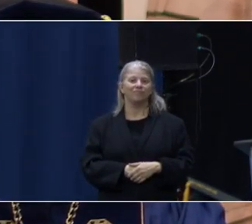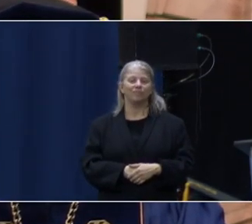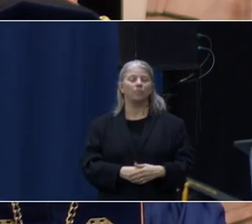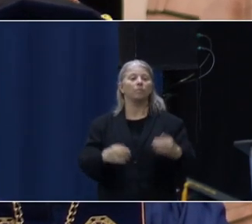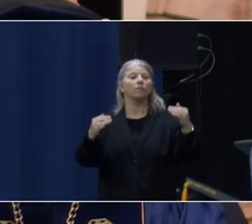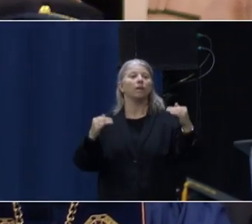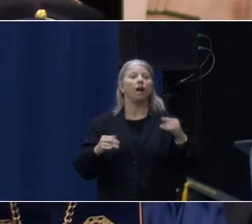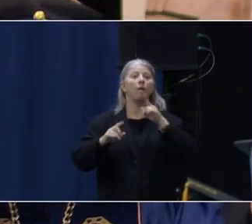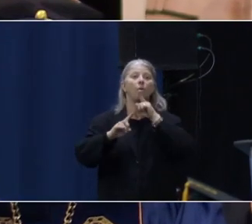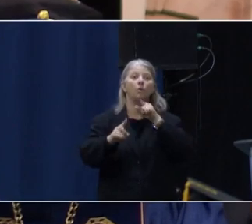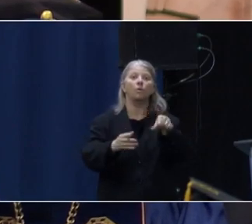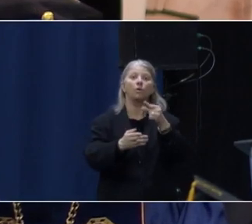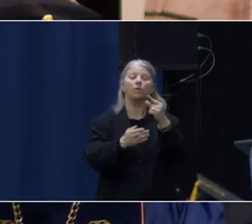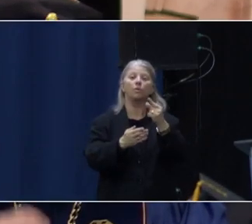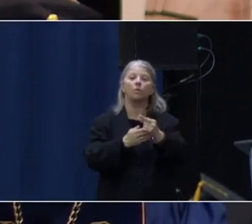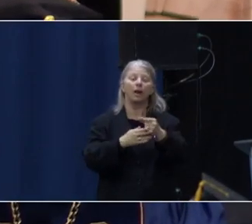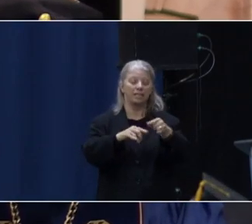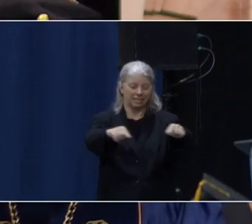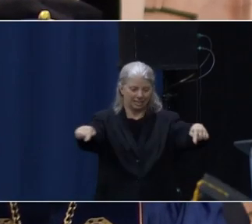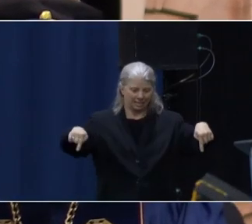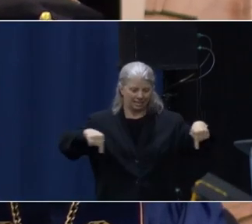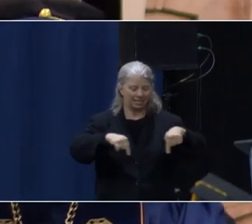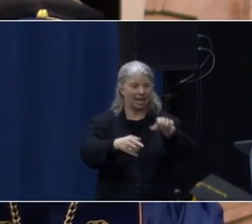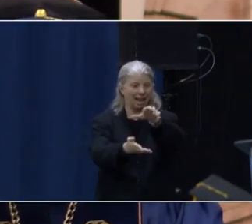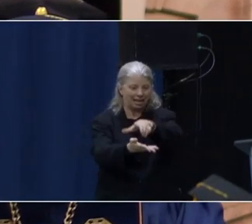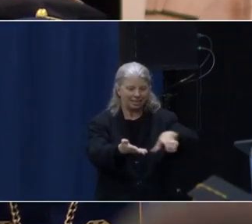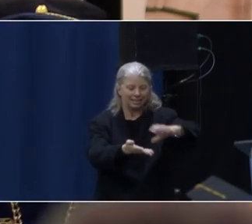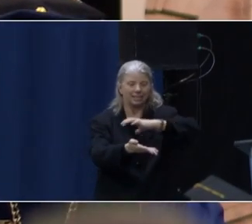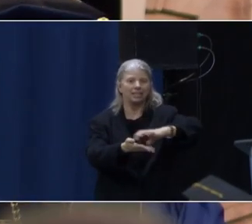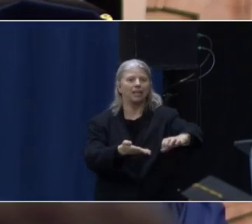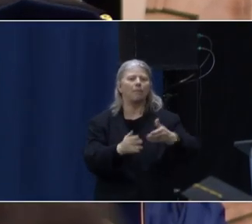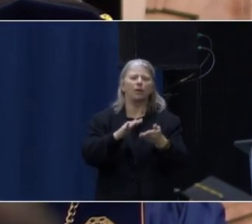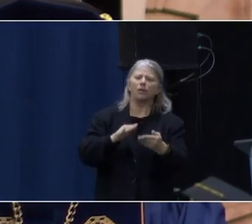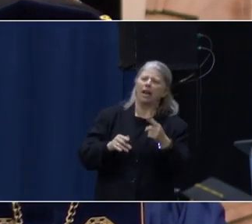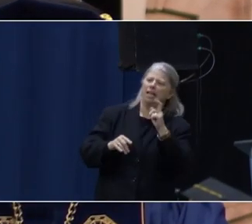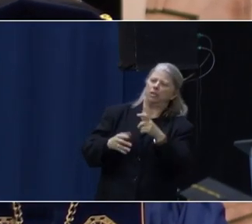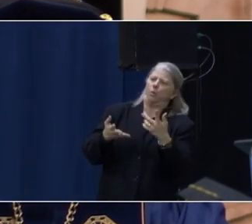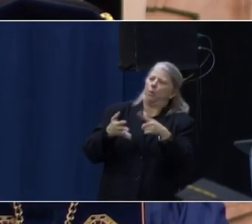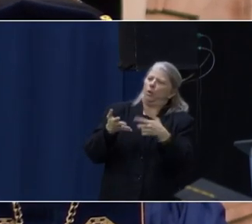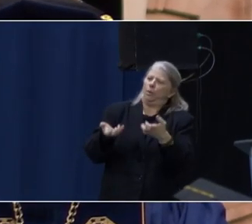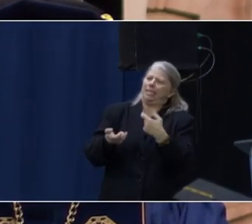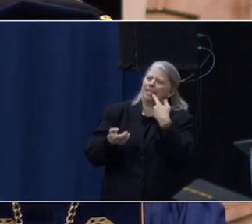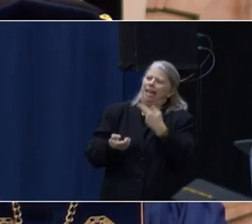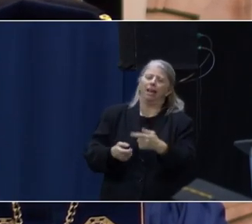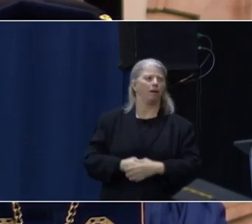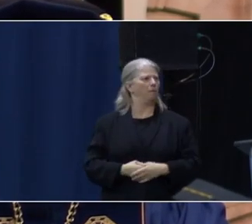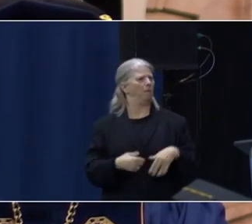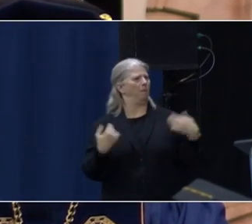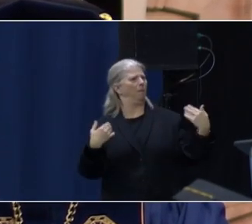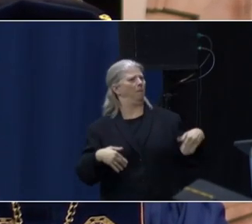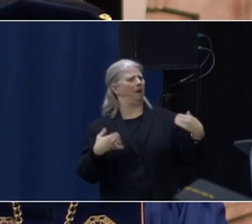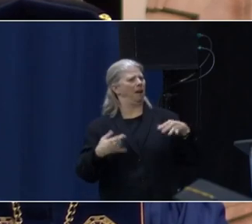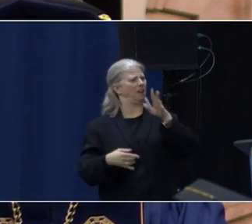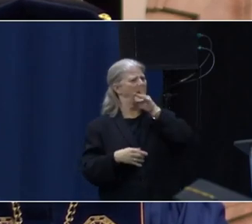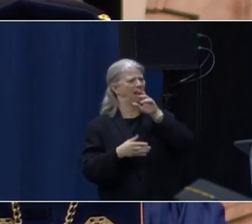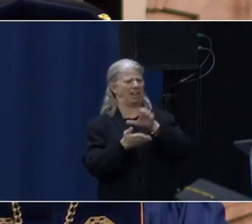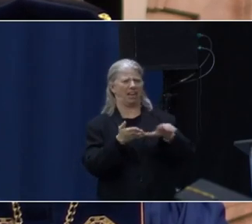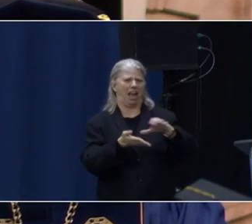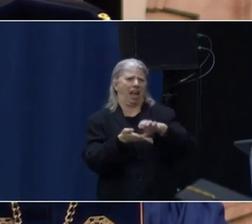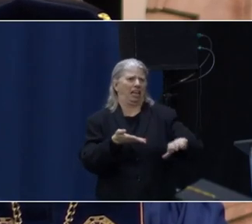I ordered a graduation cake for my graduation party. The baker asked me what I wanted it to say. Wow, talking cakes, who